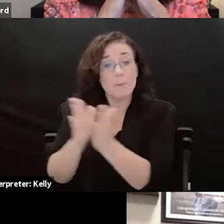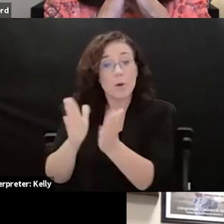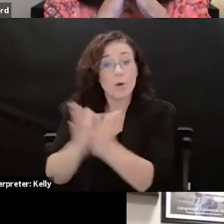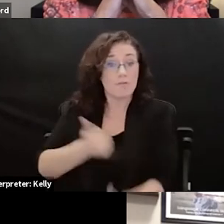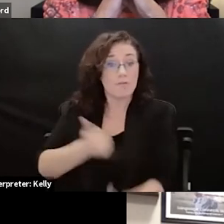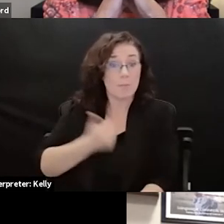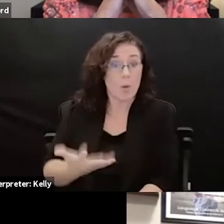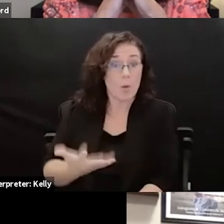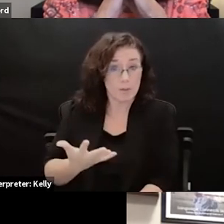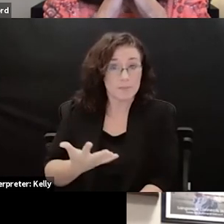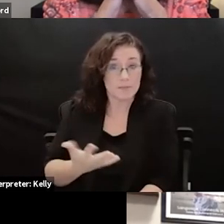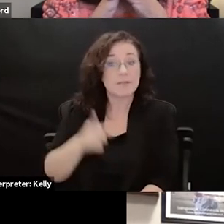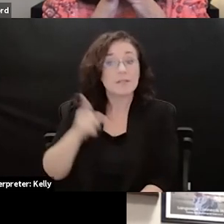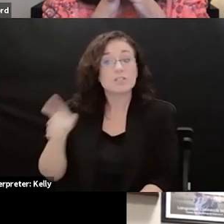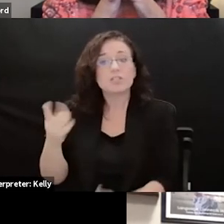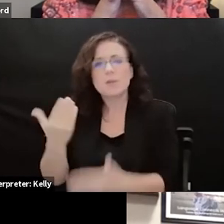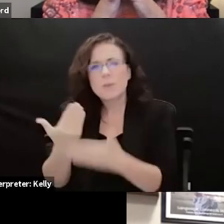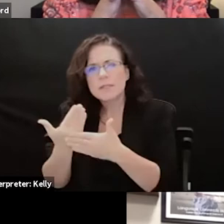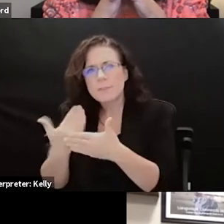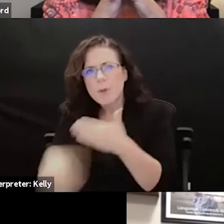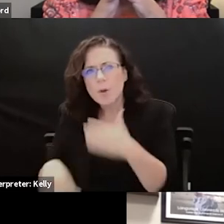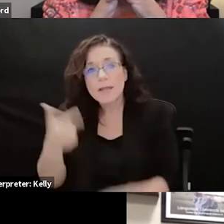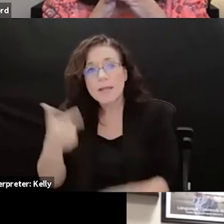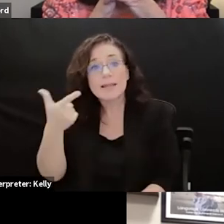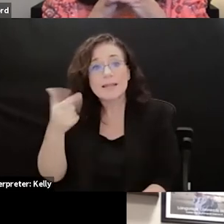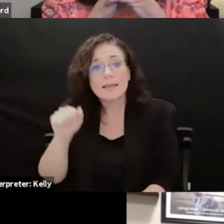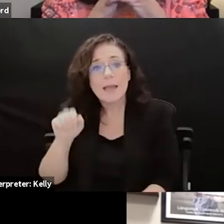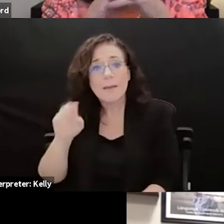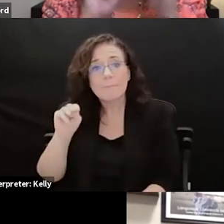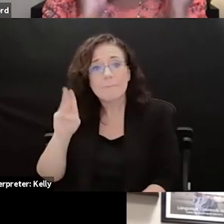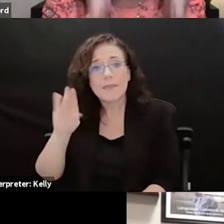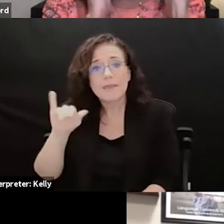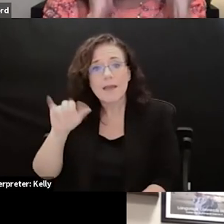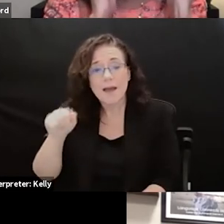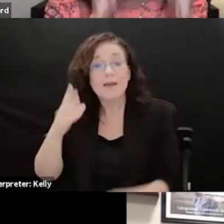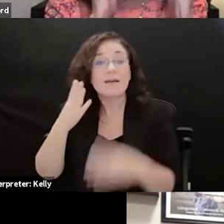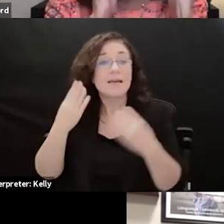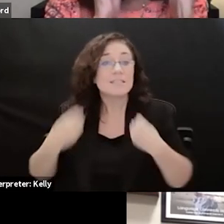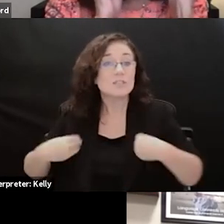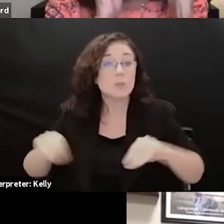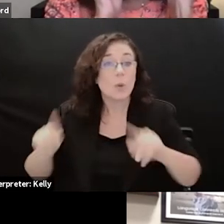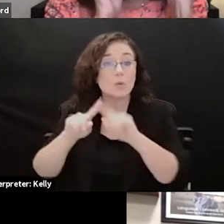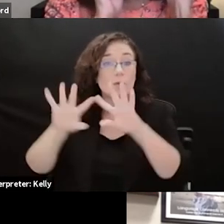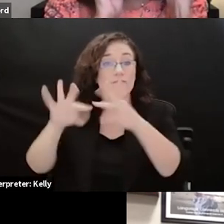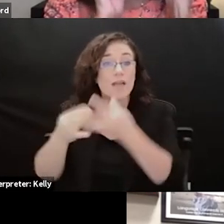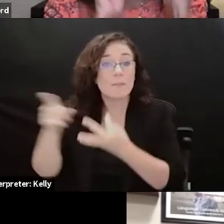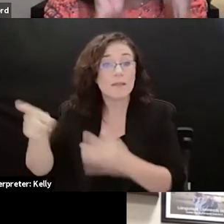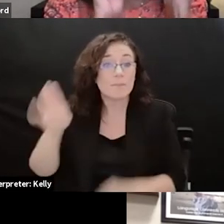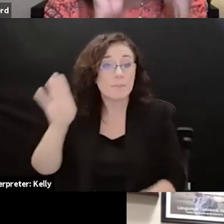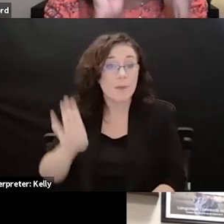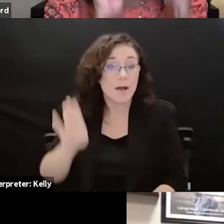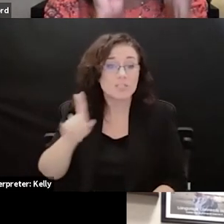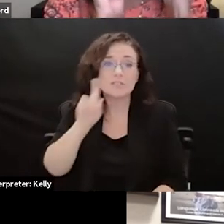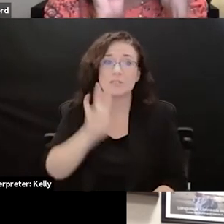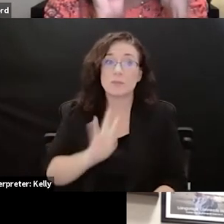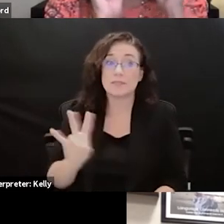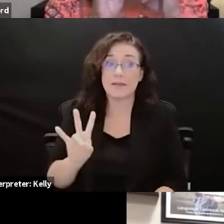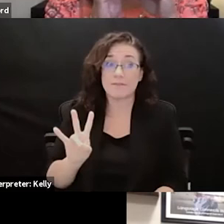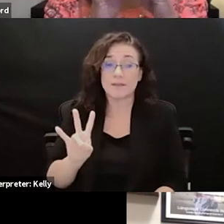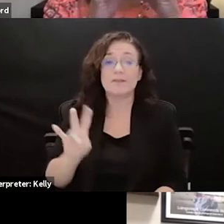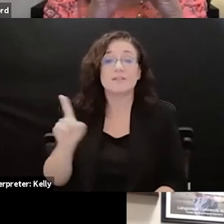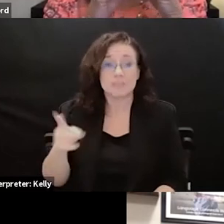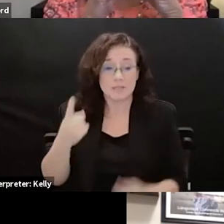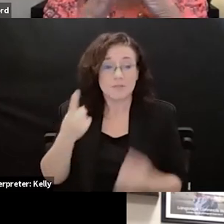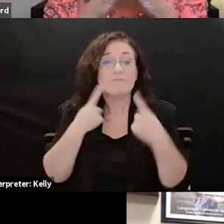she was born in gambia and sold to the wheatley family in boston where she was seven years old she was a mentally emancipated